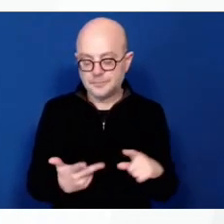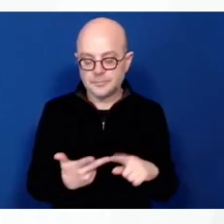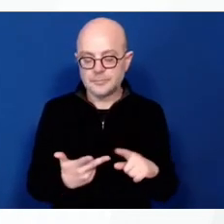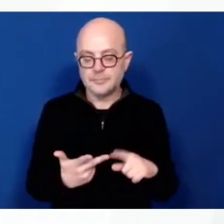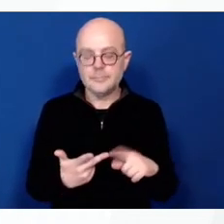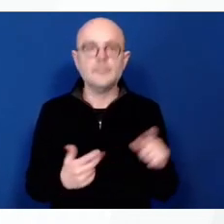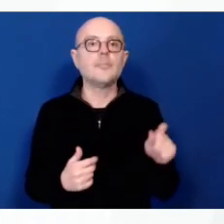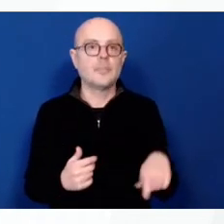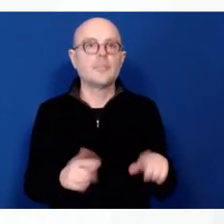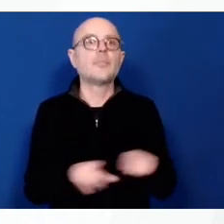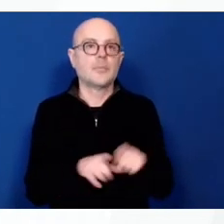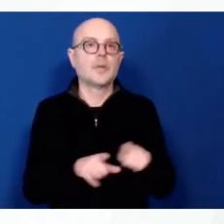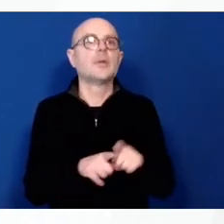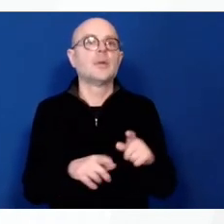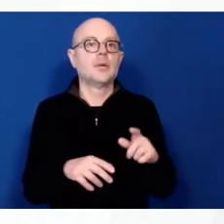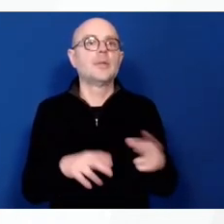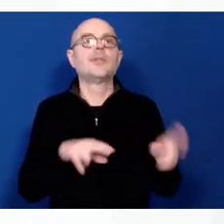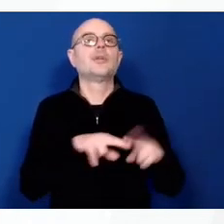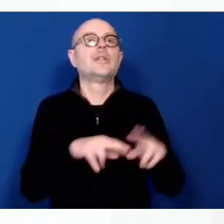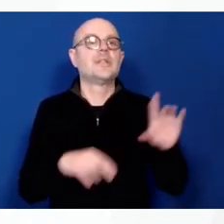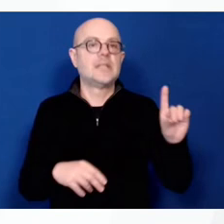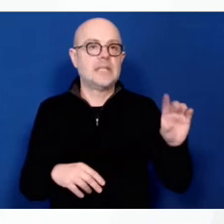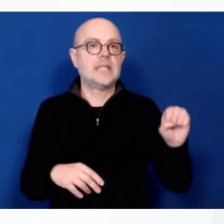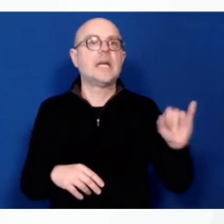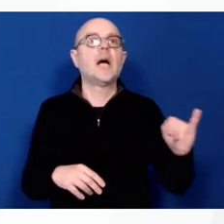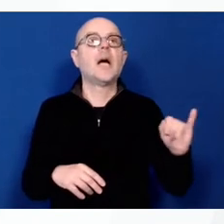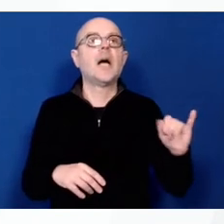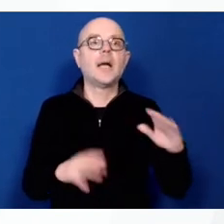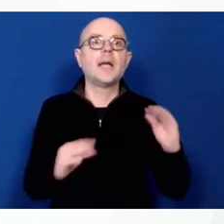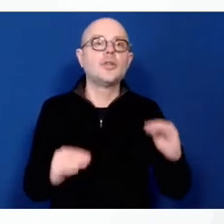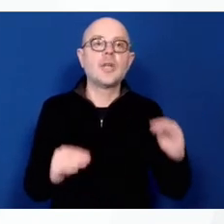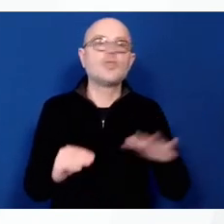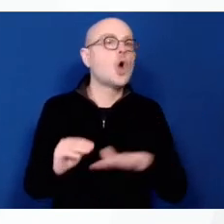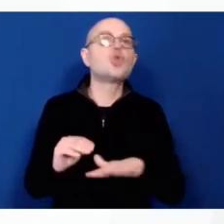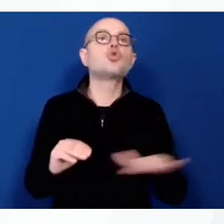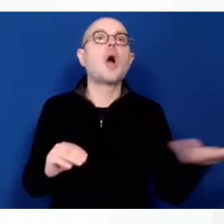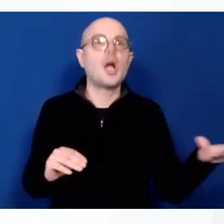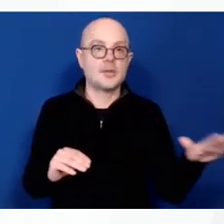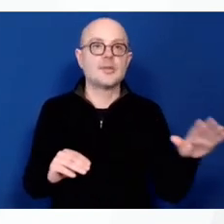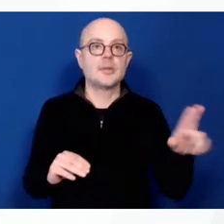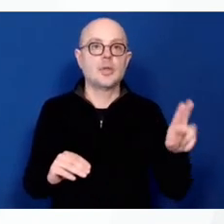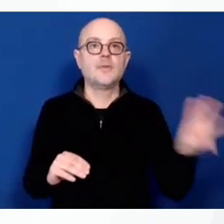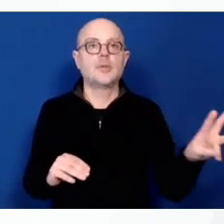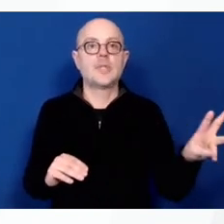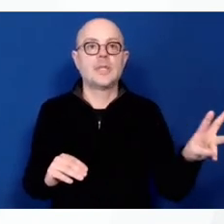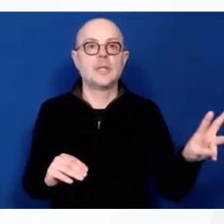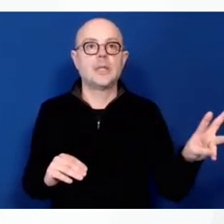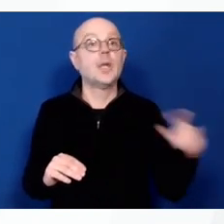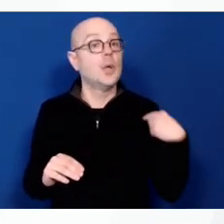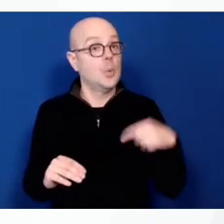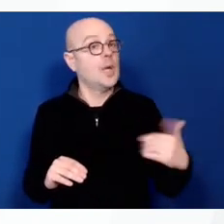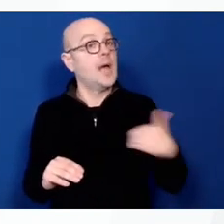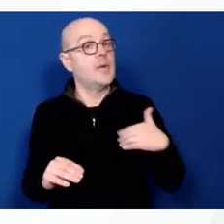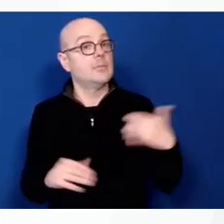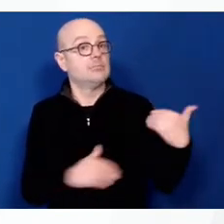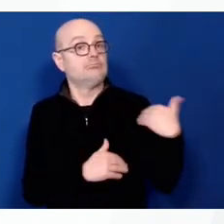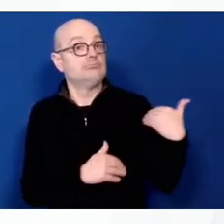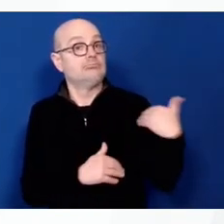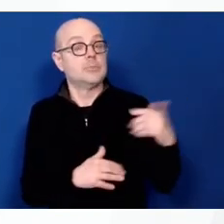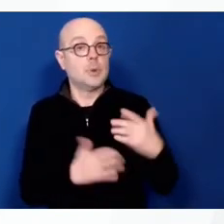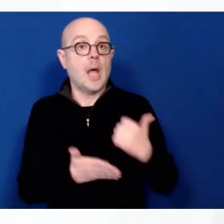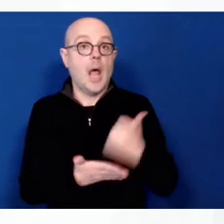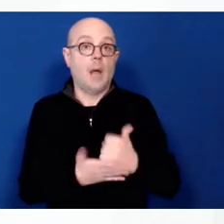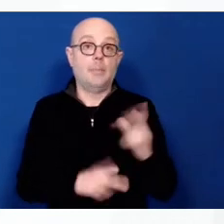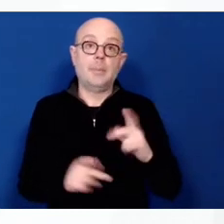increase DEI education and training across the university. We have a responsibility to help people understand what they